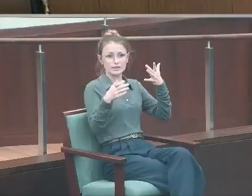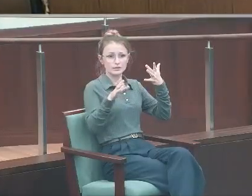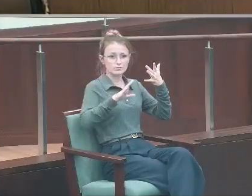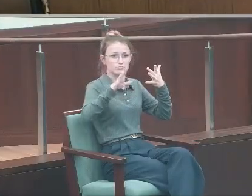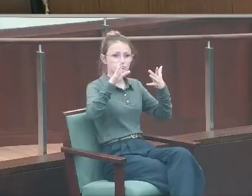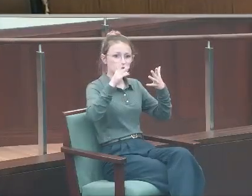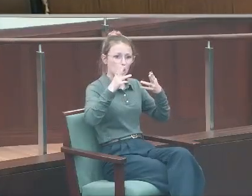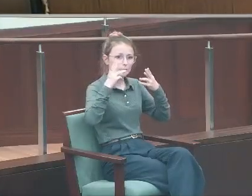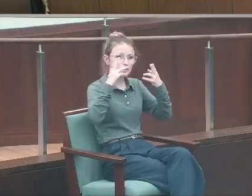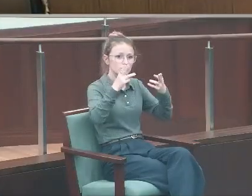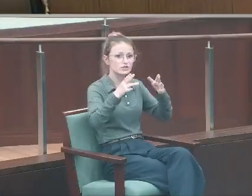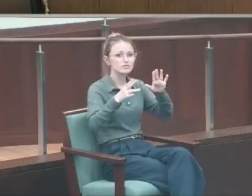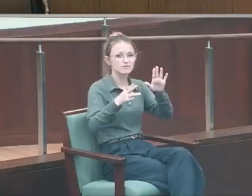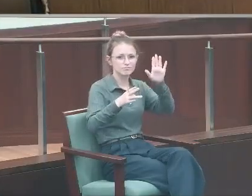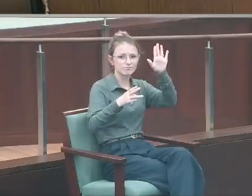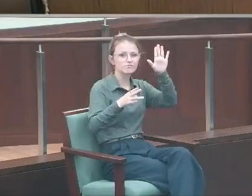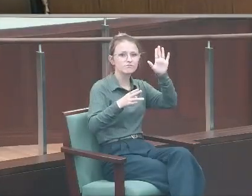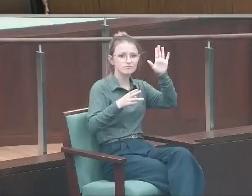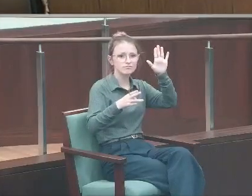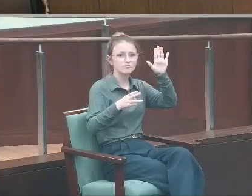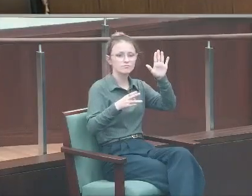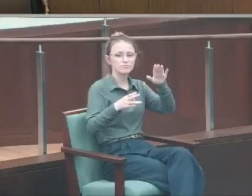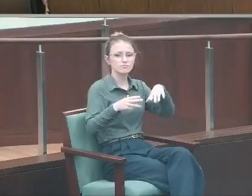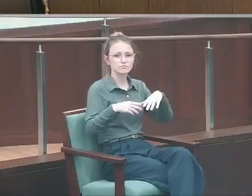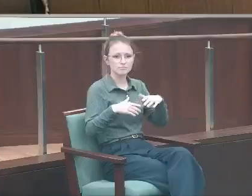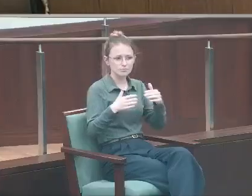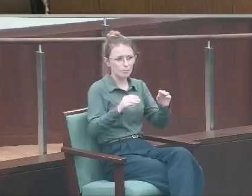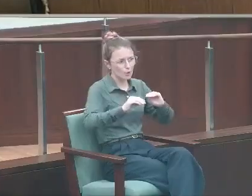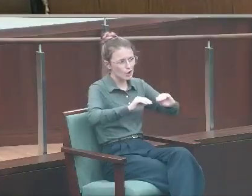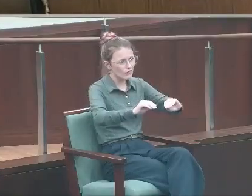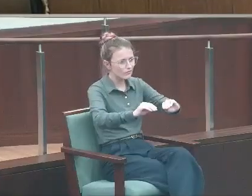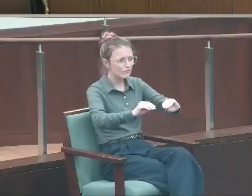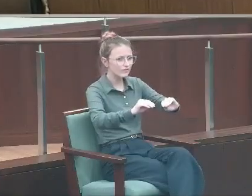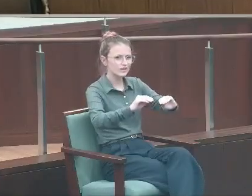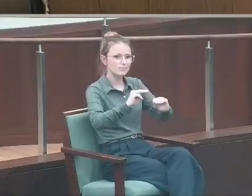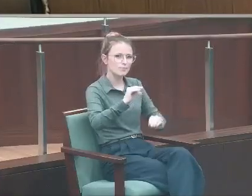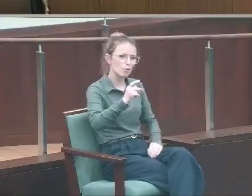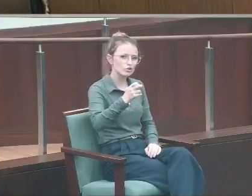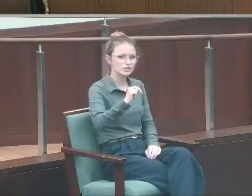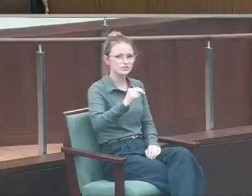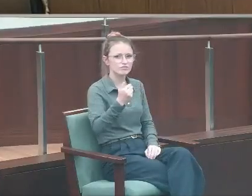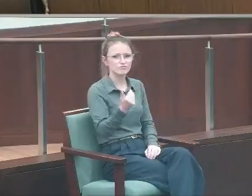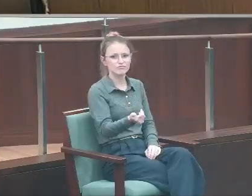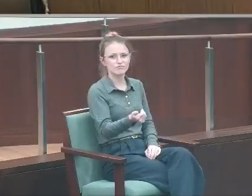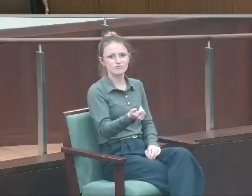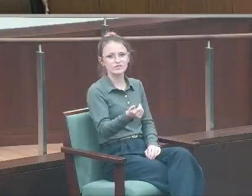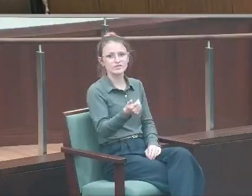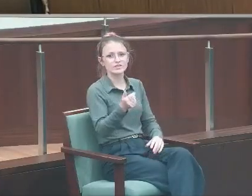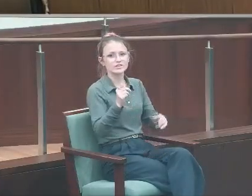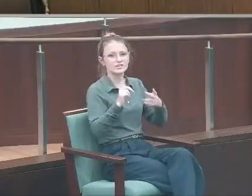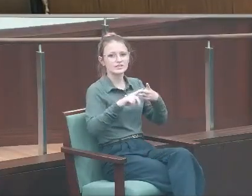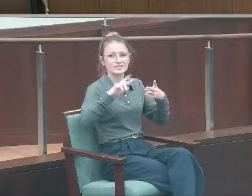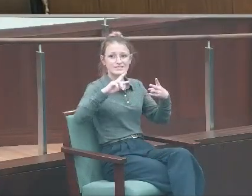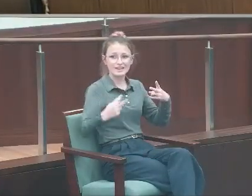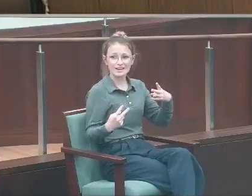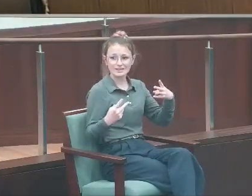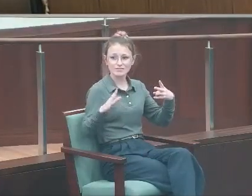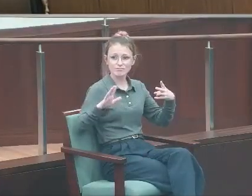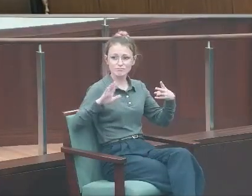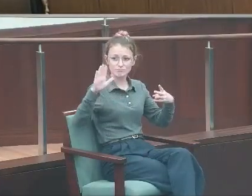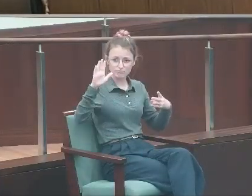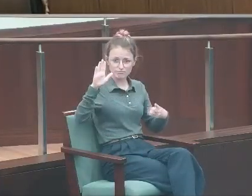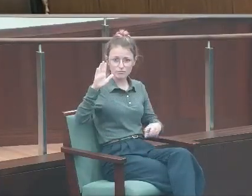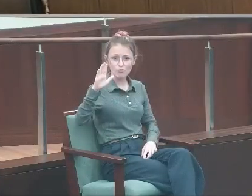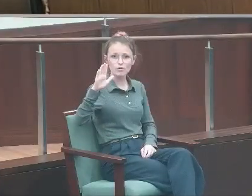nomination? What do you want to call it? It's movement, a motion, and it's moved. Thank you. And is there a second?